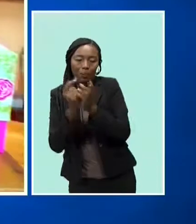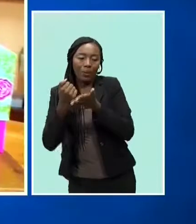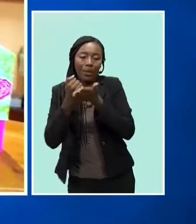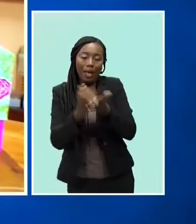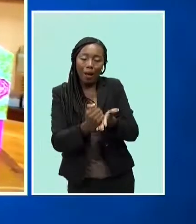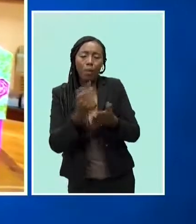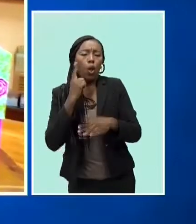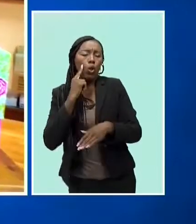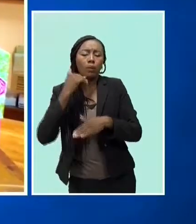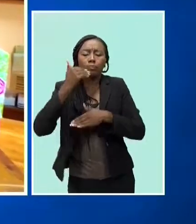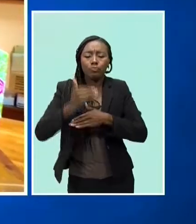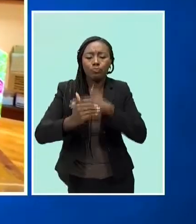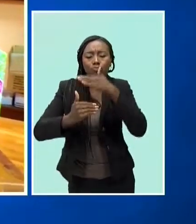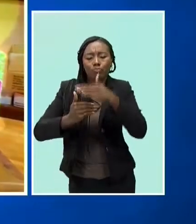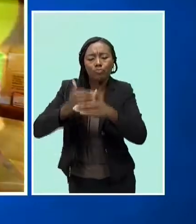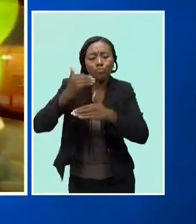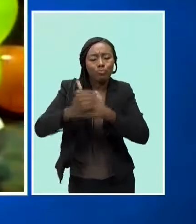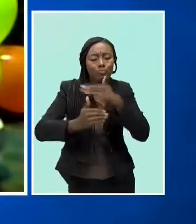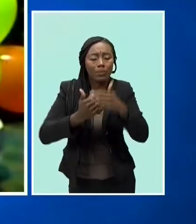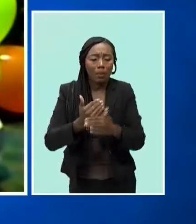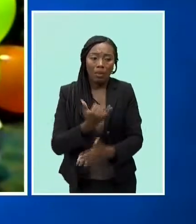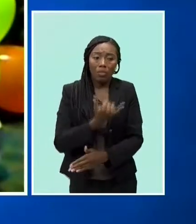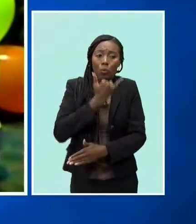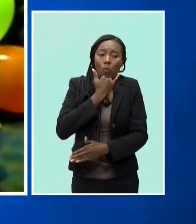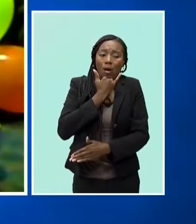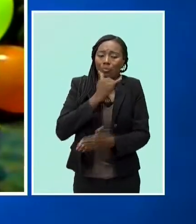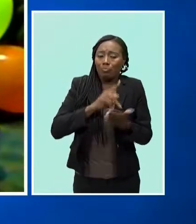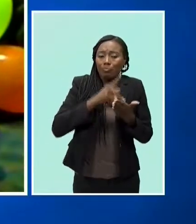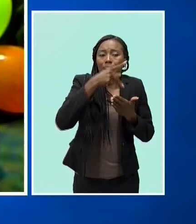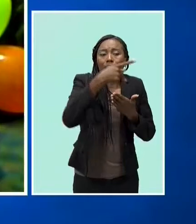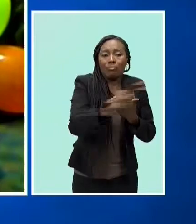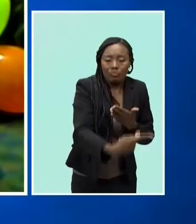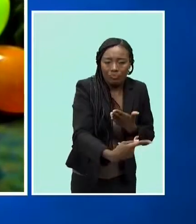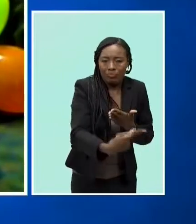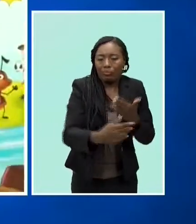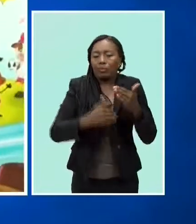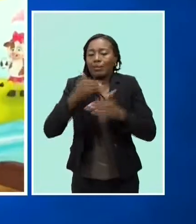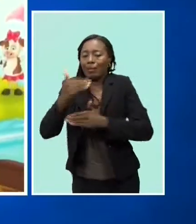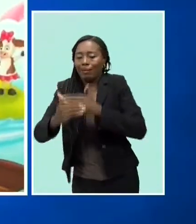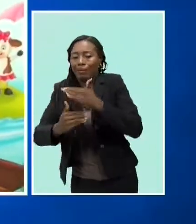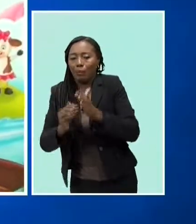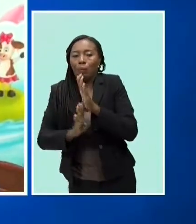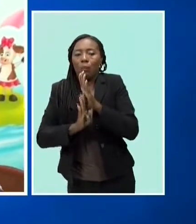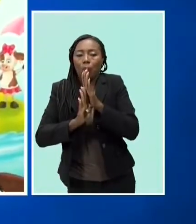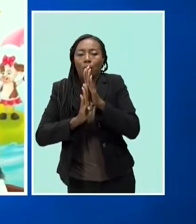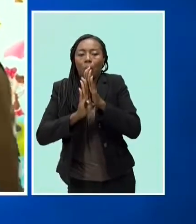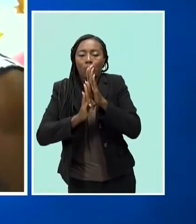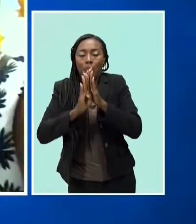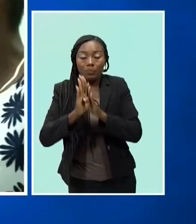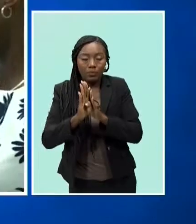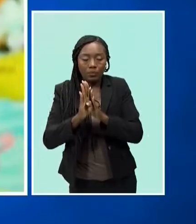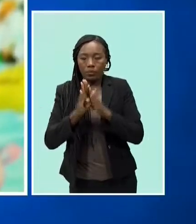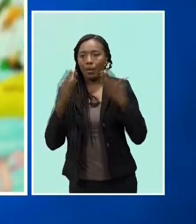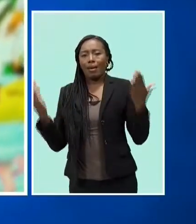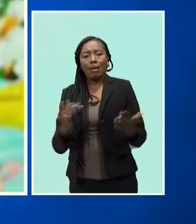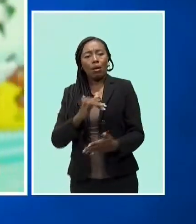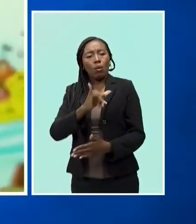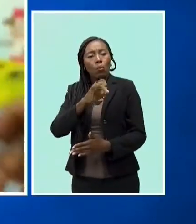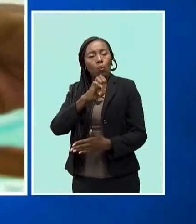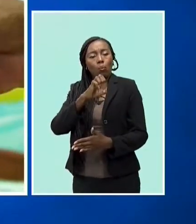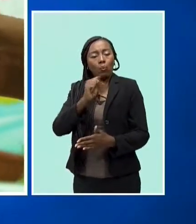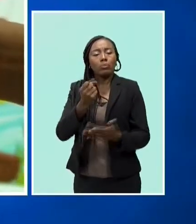their hand and guide them to avoid common pitfalls. Here at YES, first of all, we want to be able to build